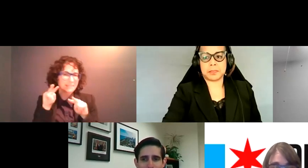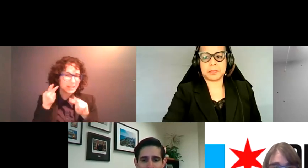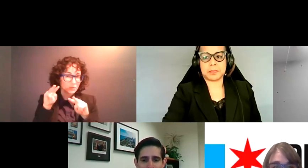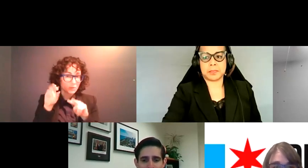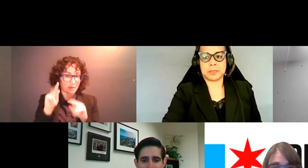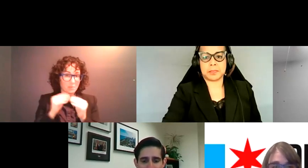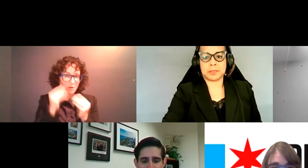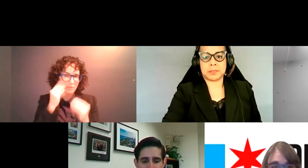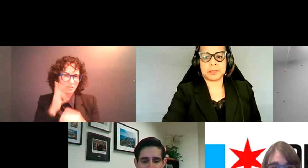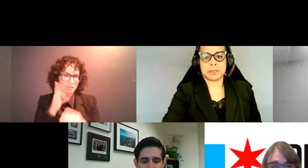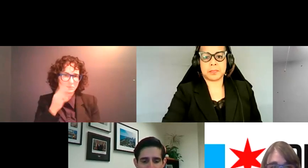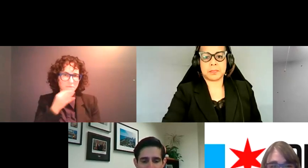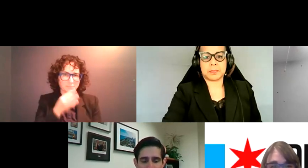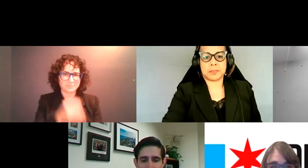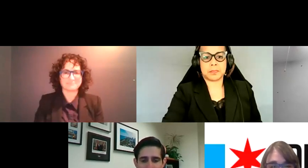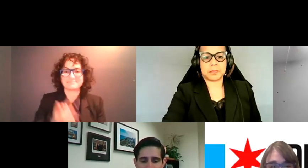come.